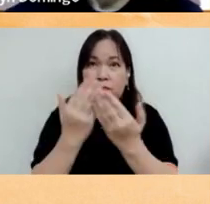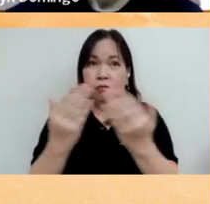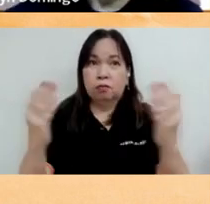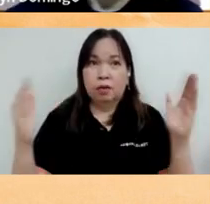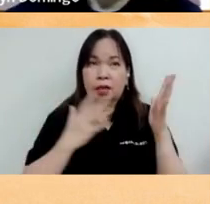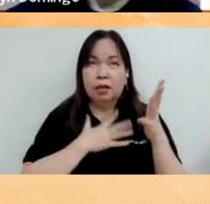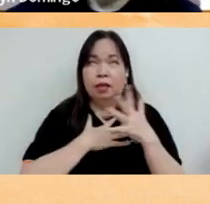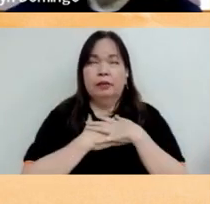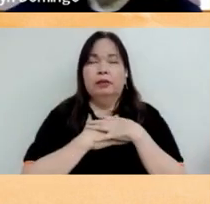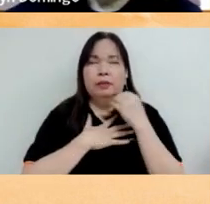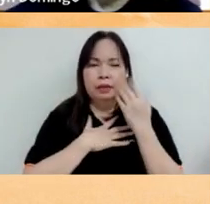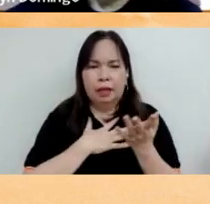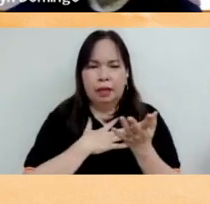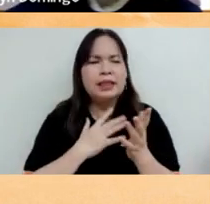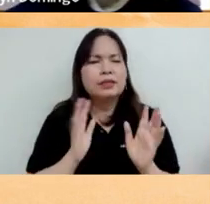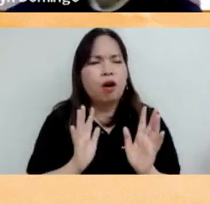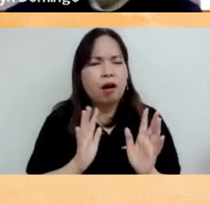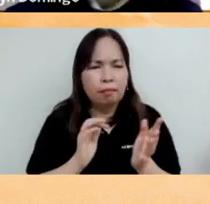are unlikely to happen.